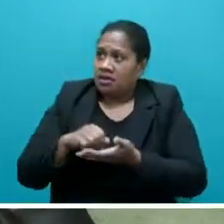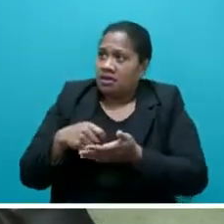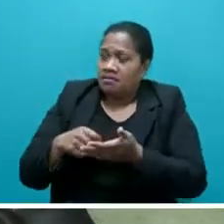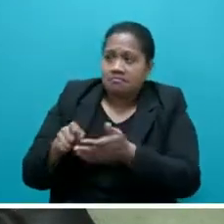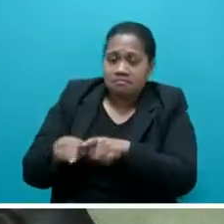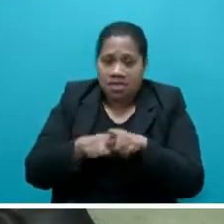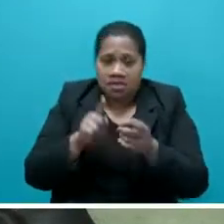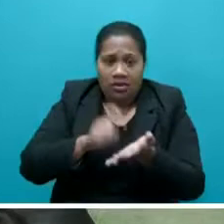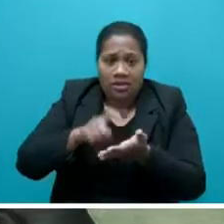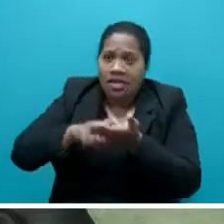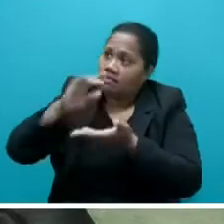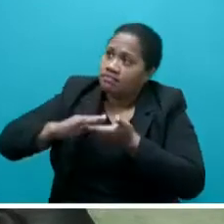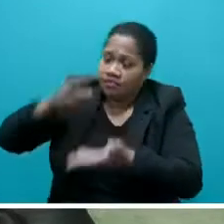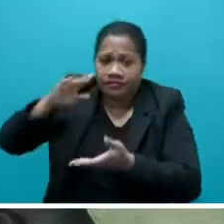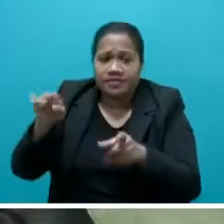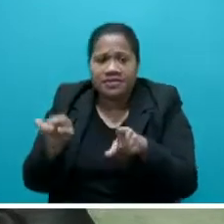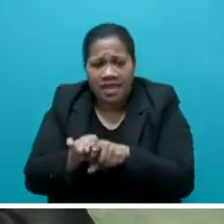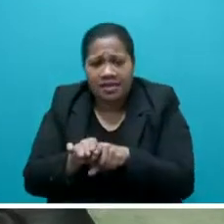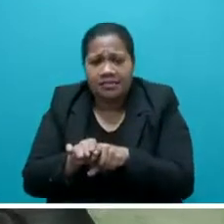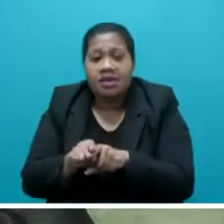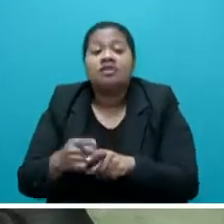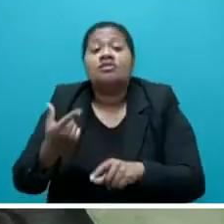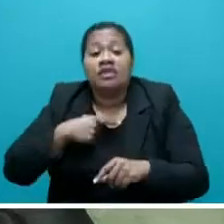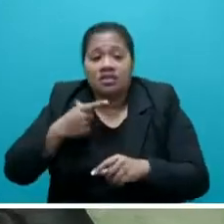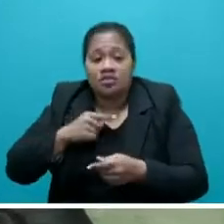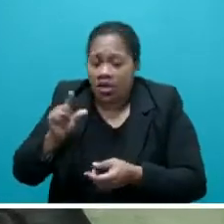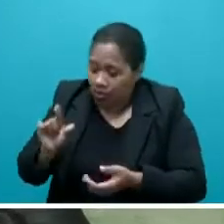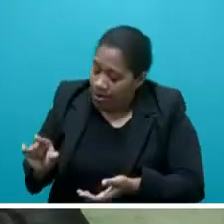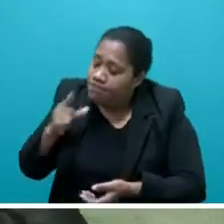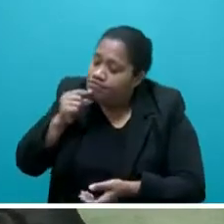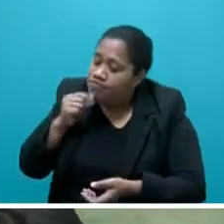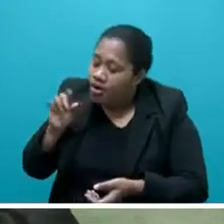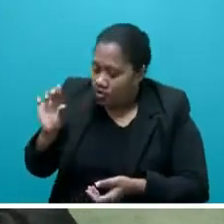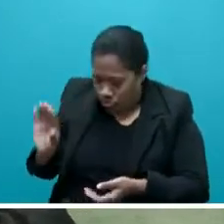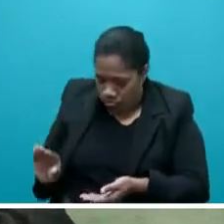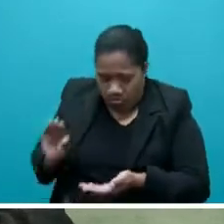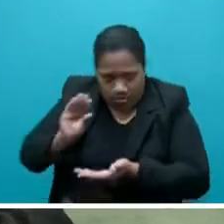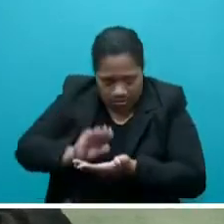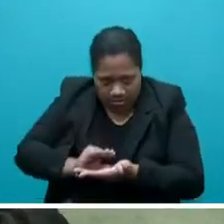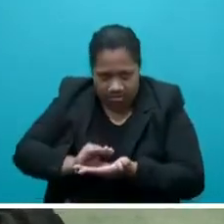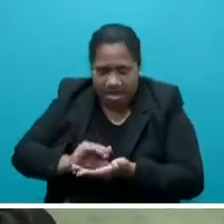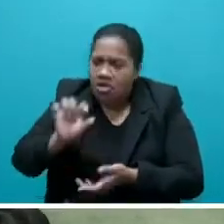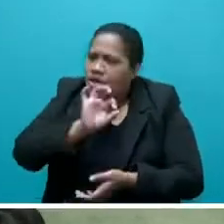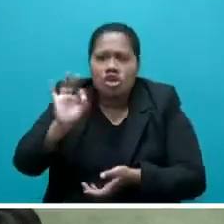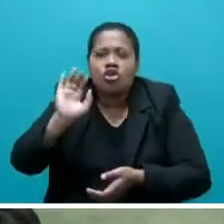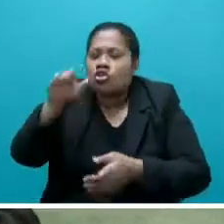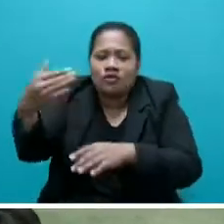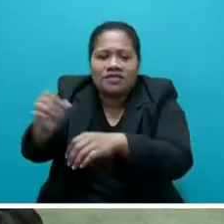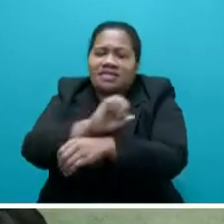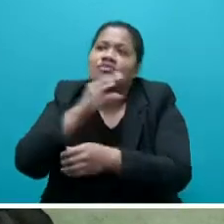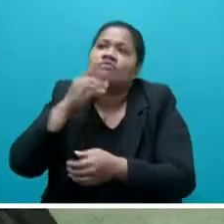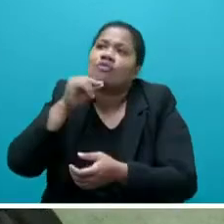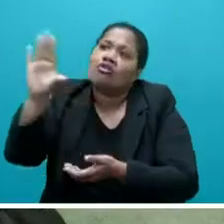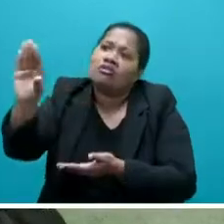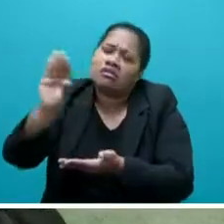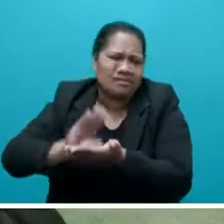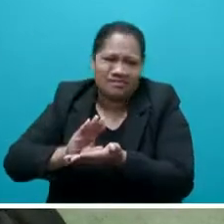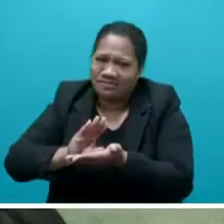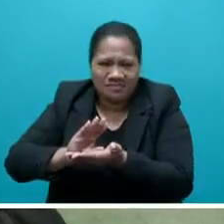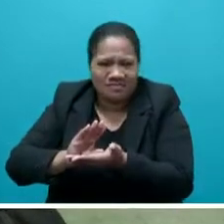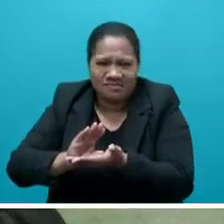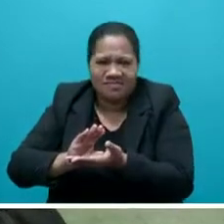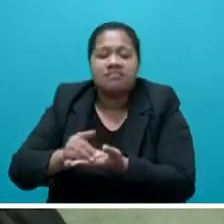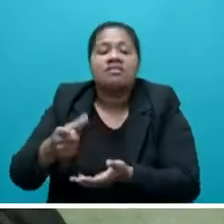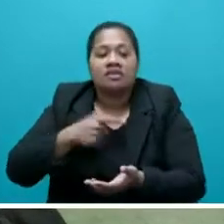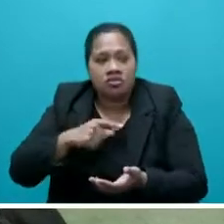get certainty in borrowing onshore from banks, financial institutions, FNPF being one of them. So again, Mr. Speaker, sir, this is the